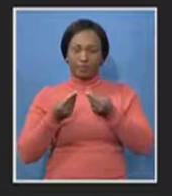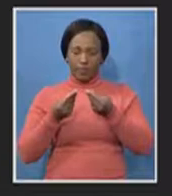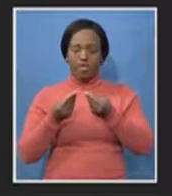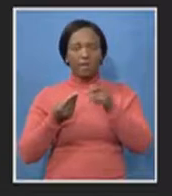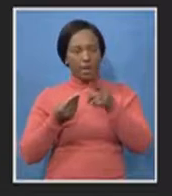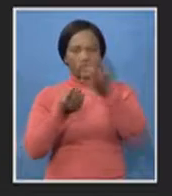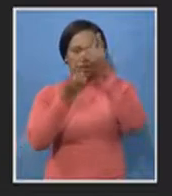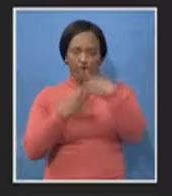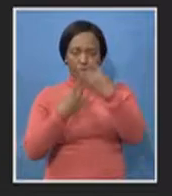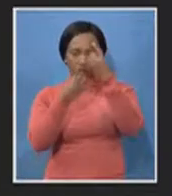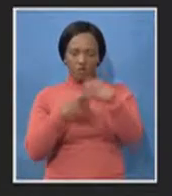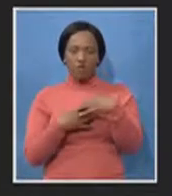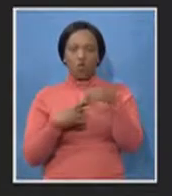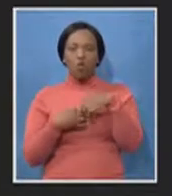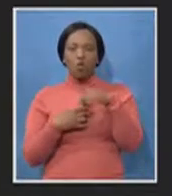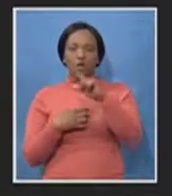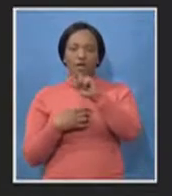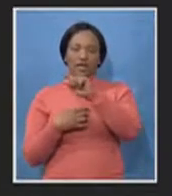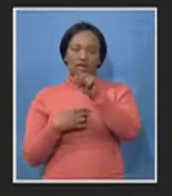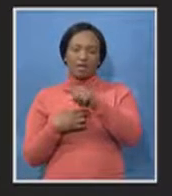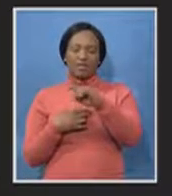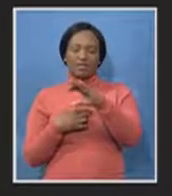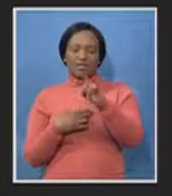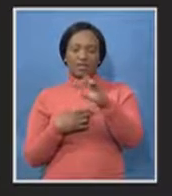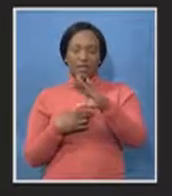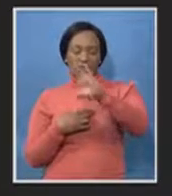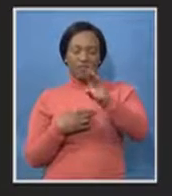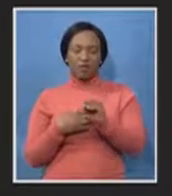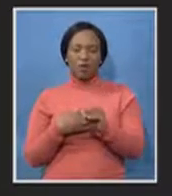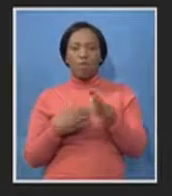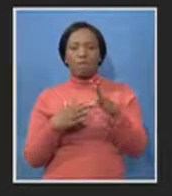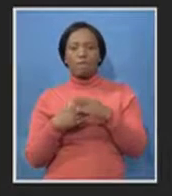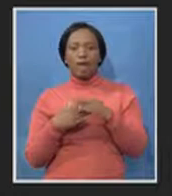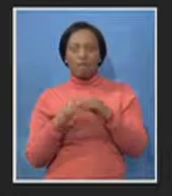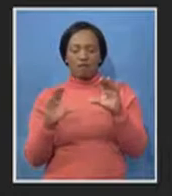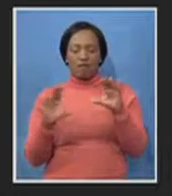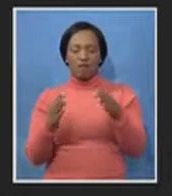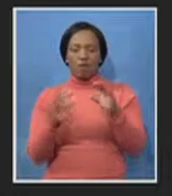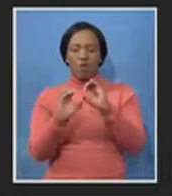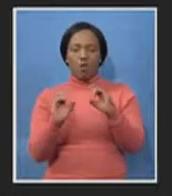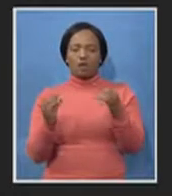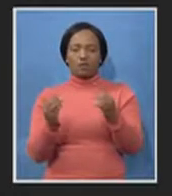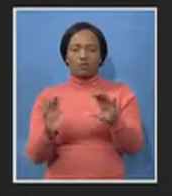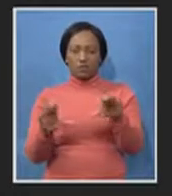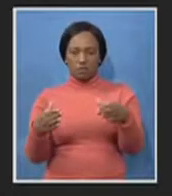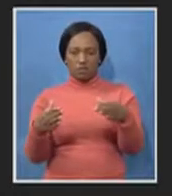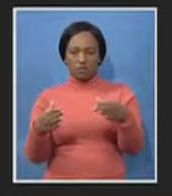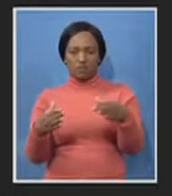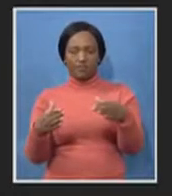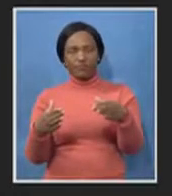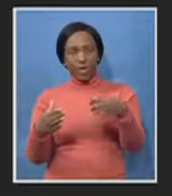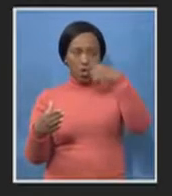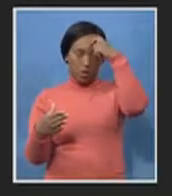CDC is a member states organization. I think it's all through the wisdom and the vision of the head of states that they decided to